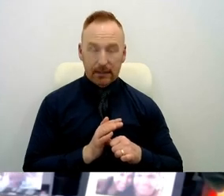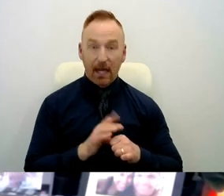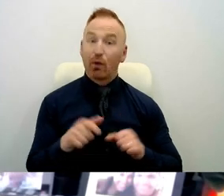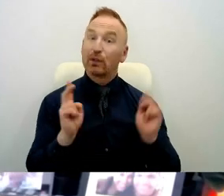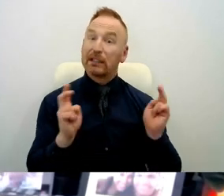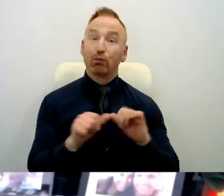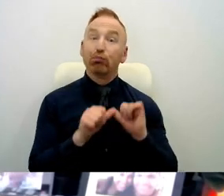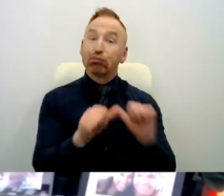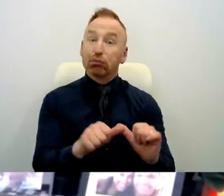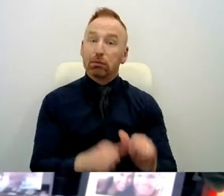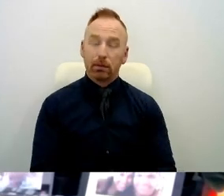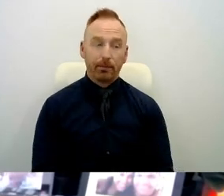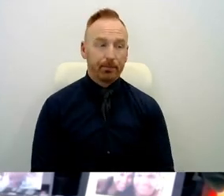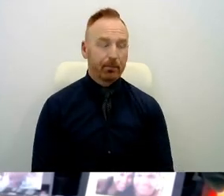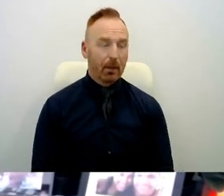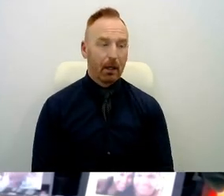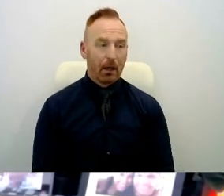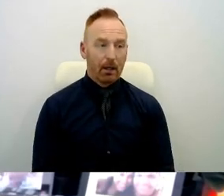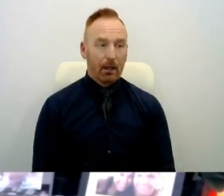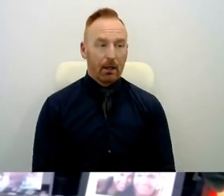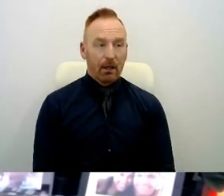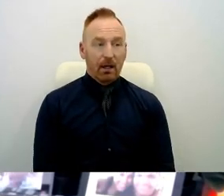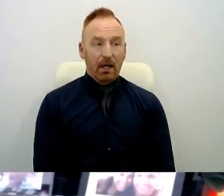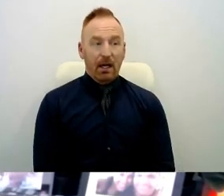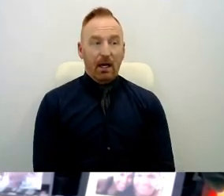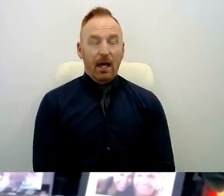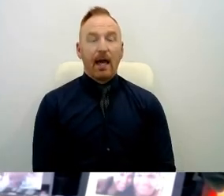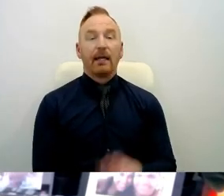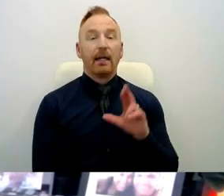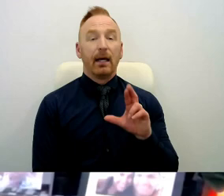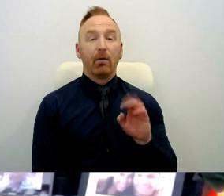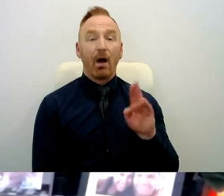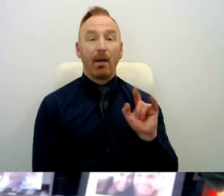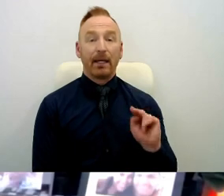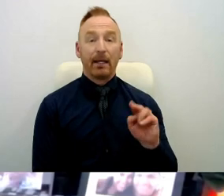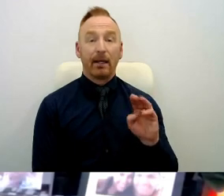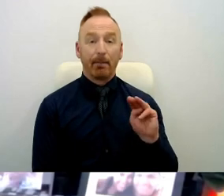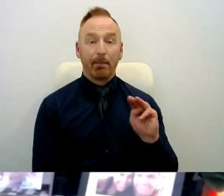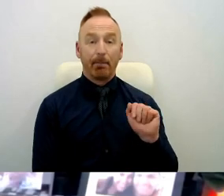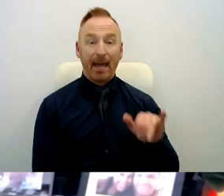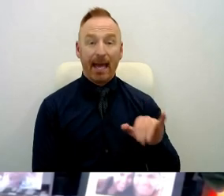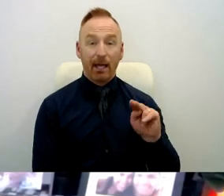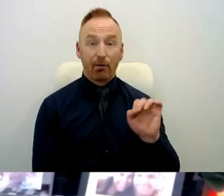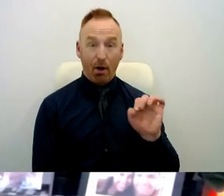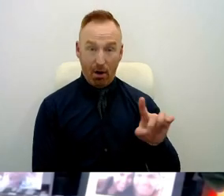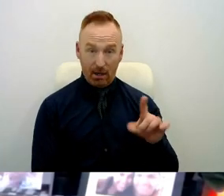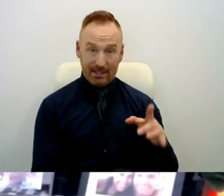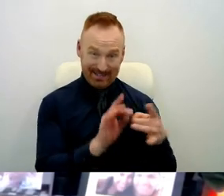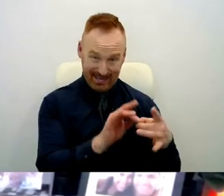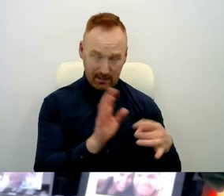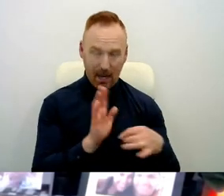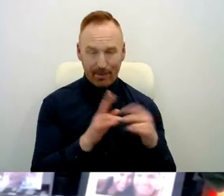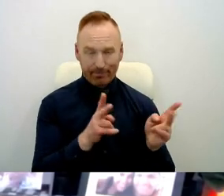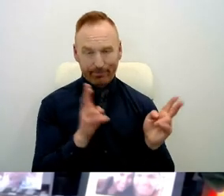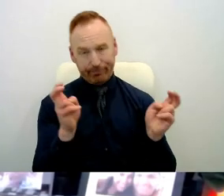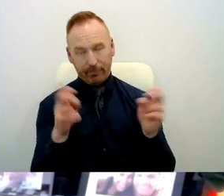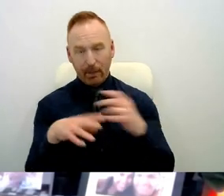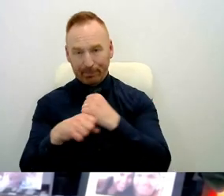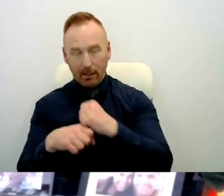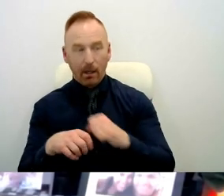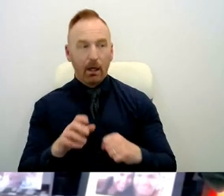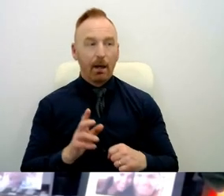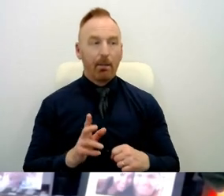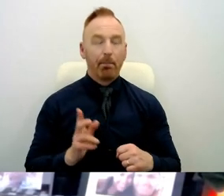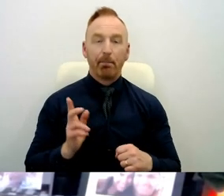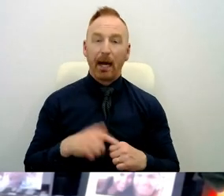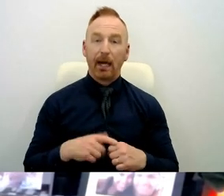issues, right? The persistent issues. Right. You know, and you know, as Robin Maynard said, we don't, I'm paraphrasing now,